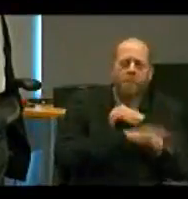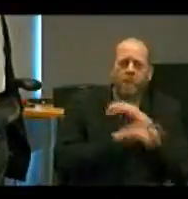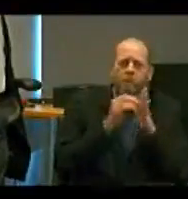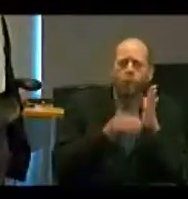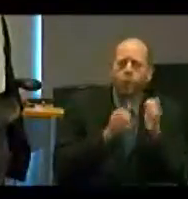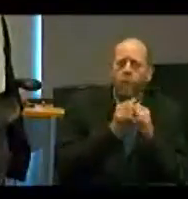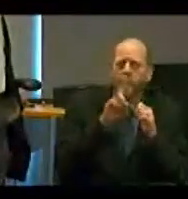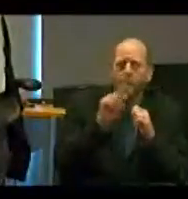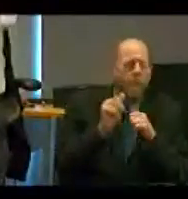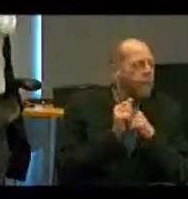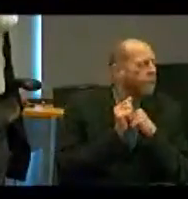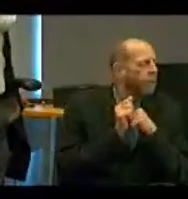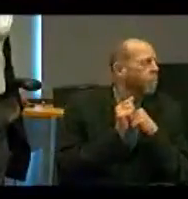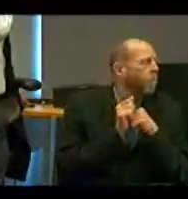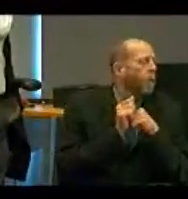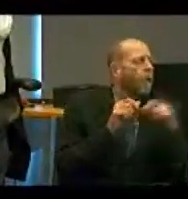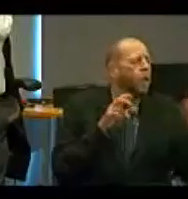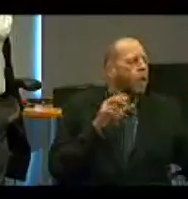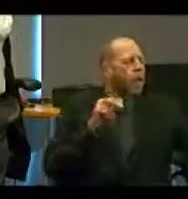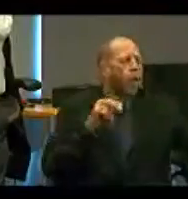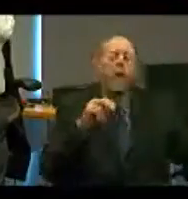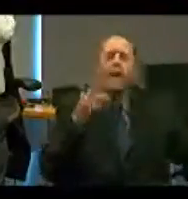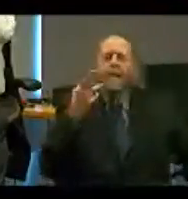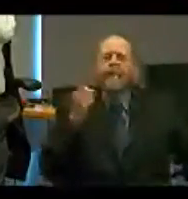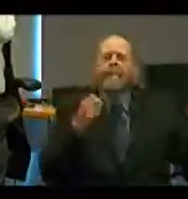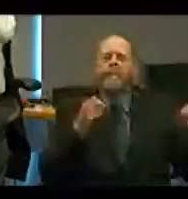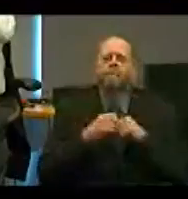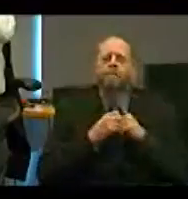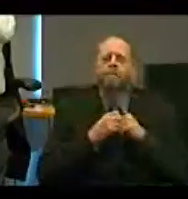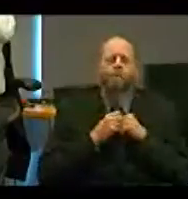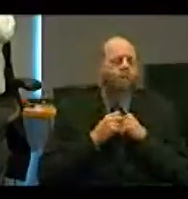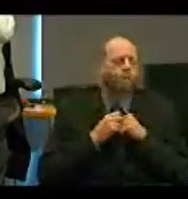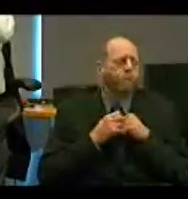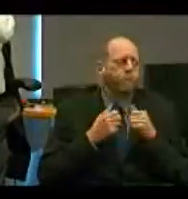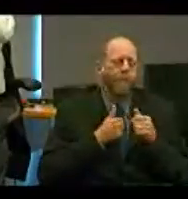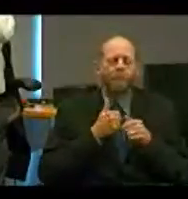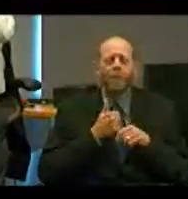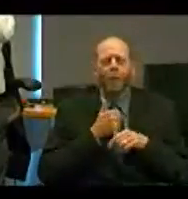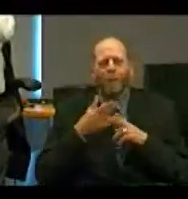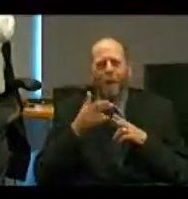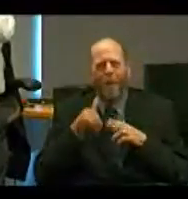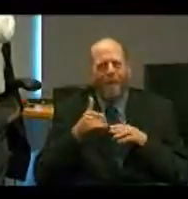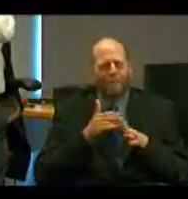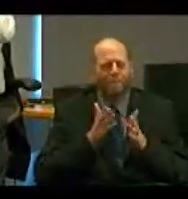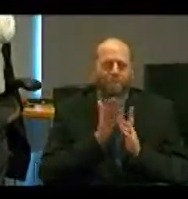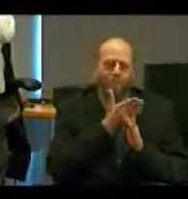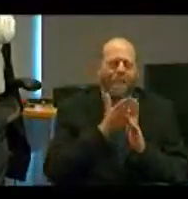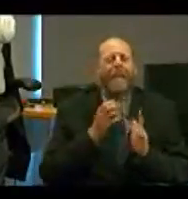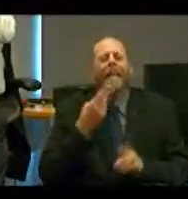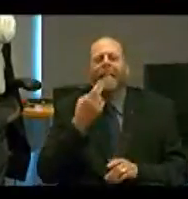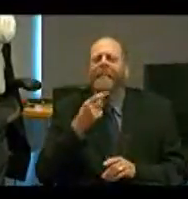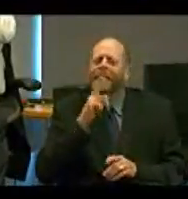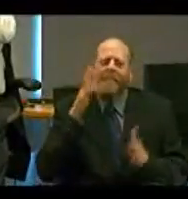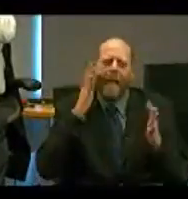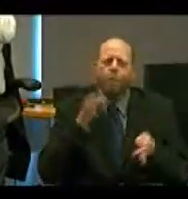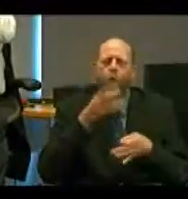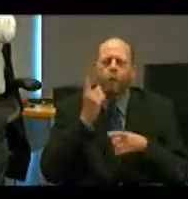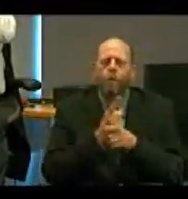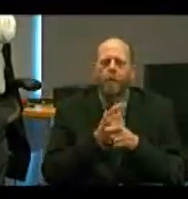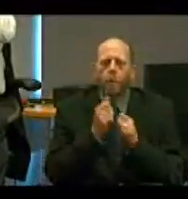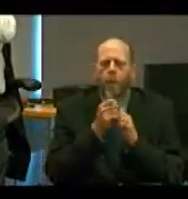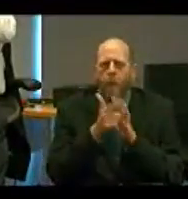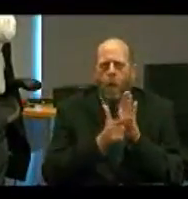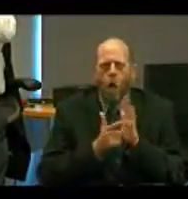of students with disabilities. Yeah, no, I mean, he is still on, sorry about that. No, he's absolutely correct on the